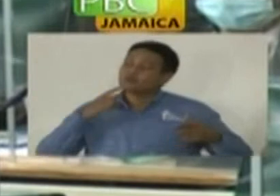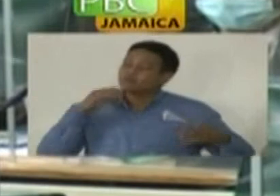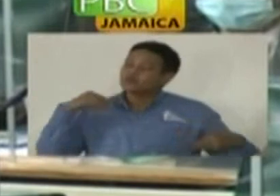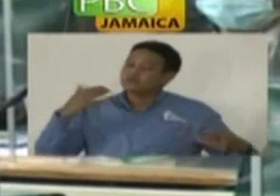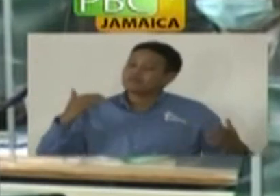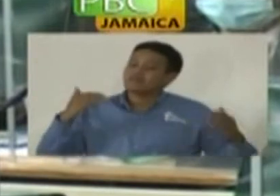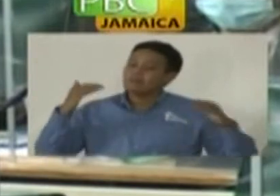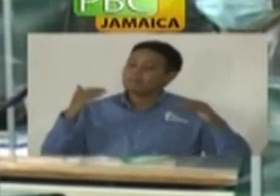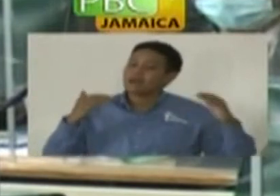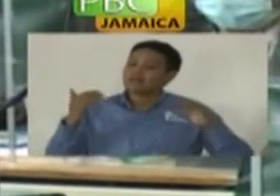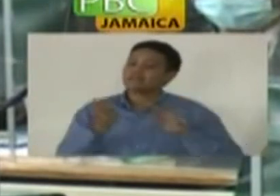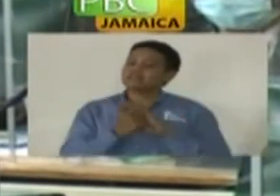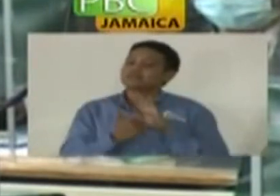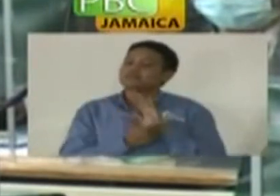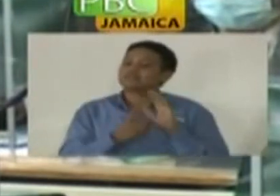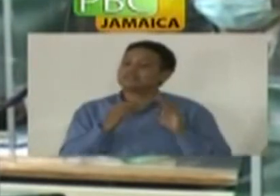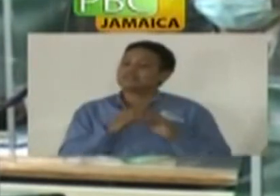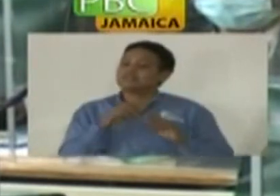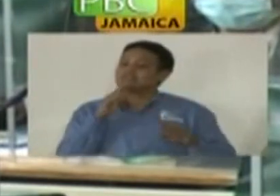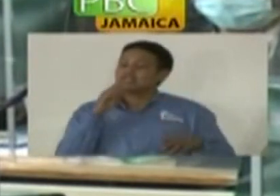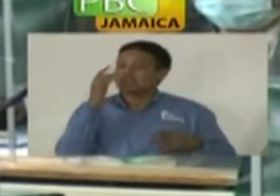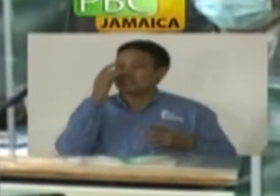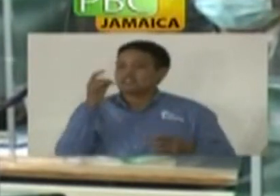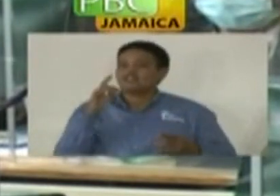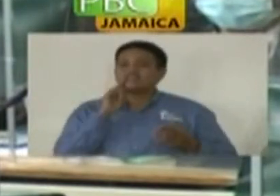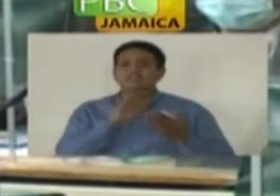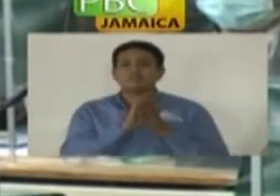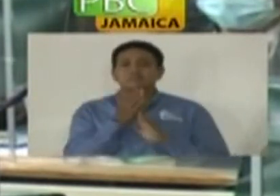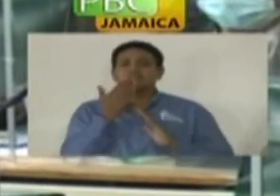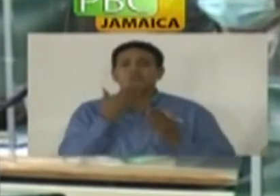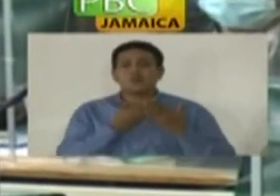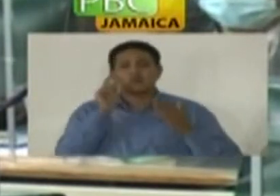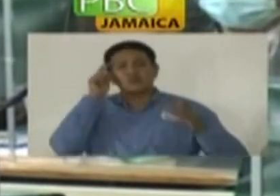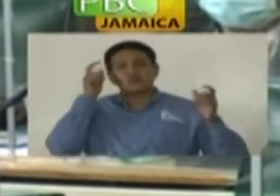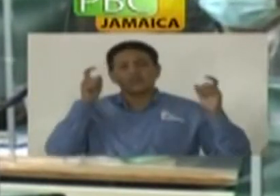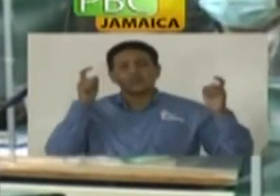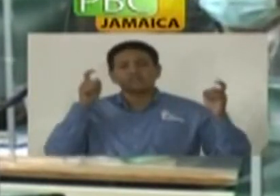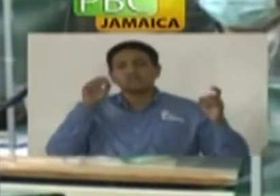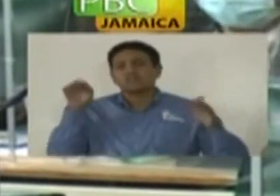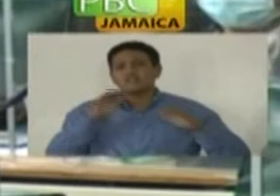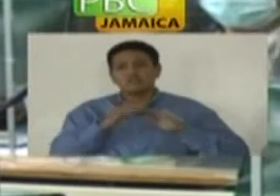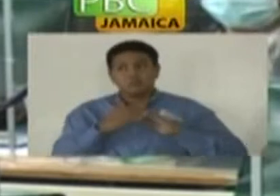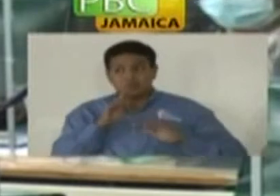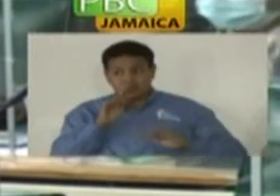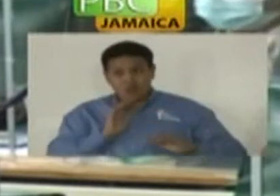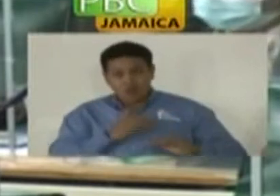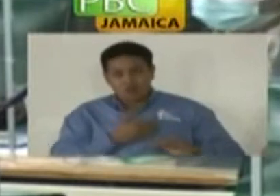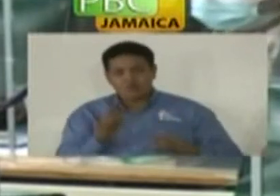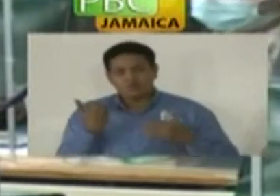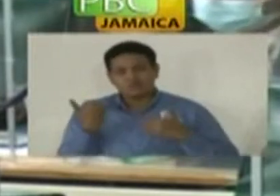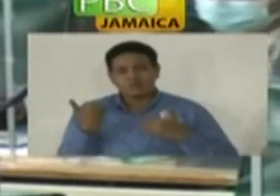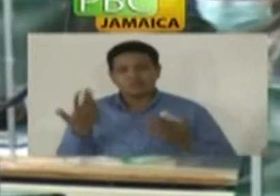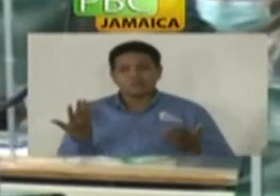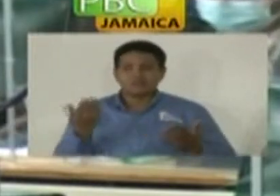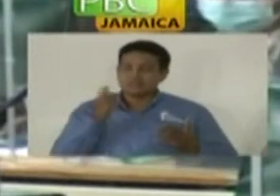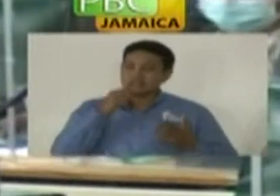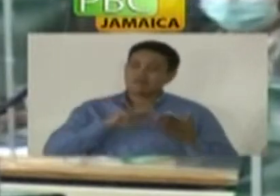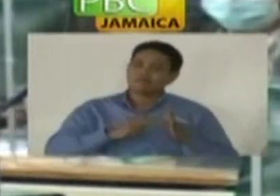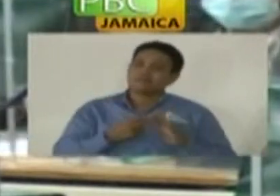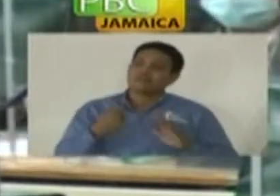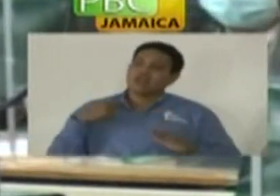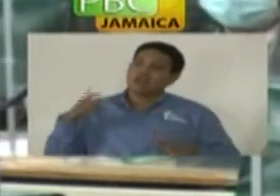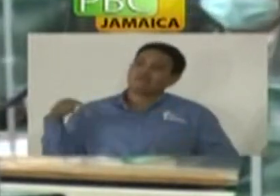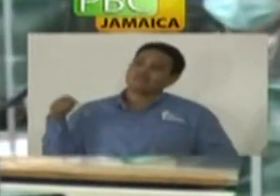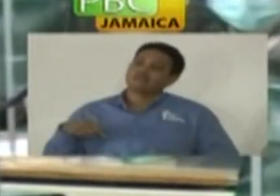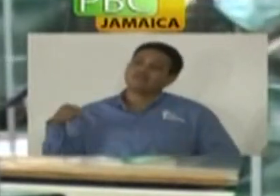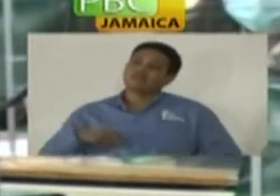balanced bills in the interest of peace and good governance of Jamaica. It's our role. And it does not mean that you